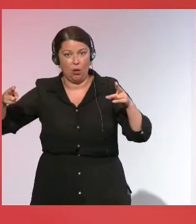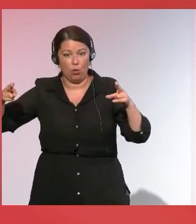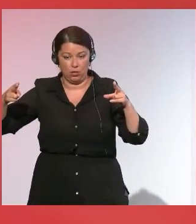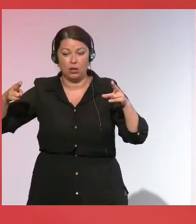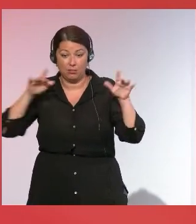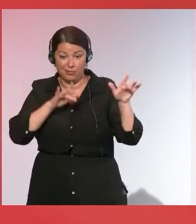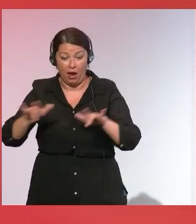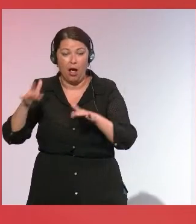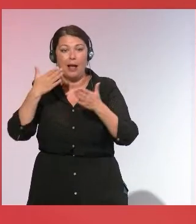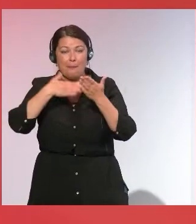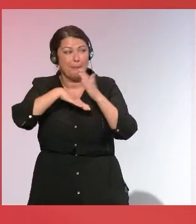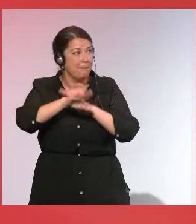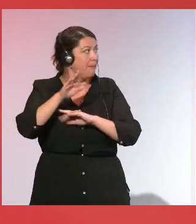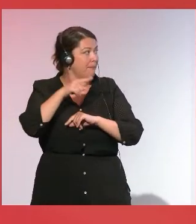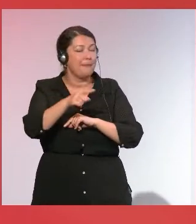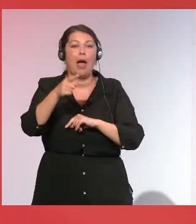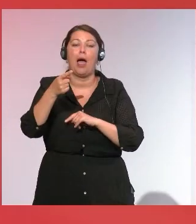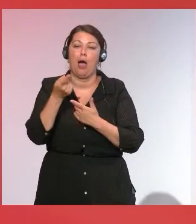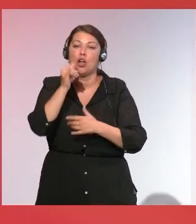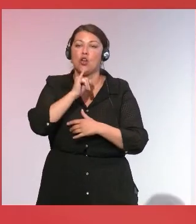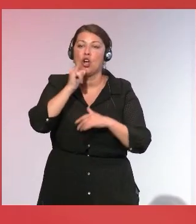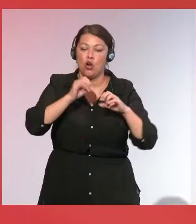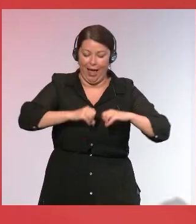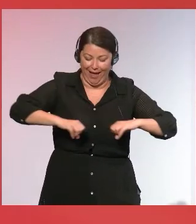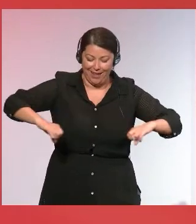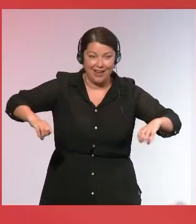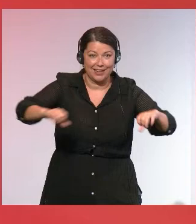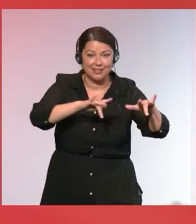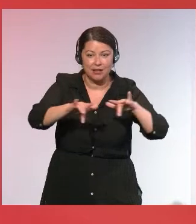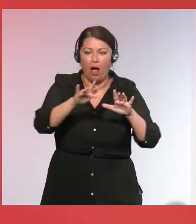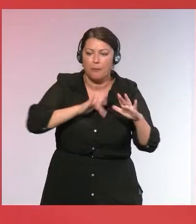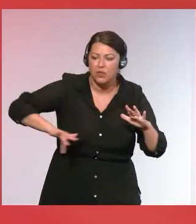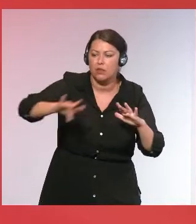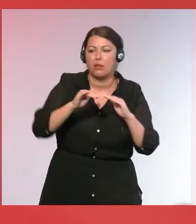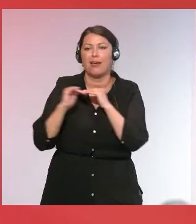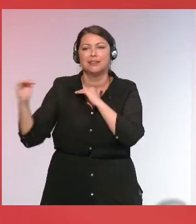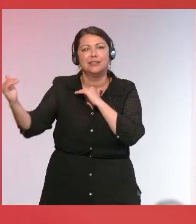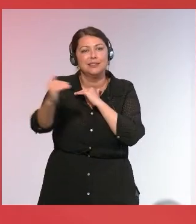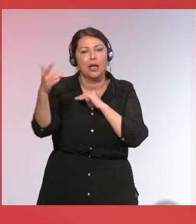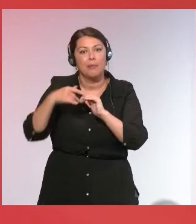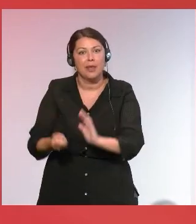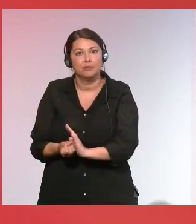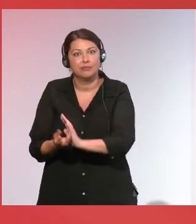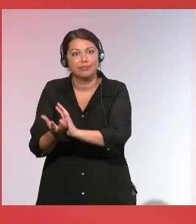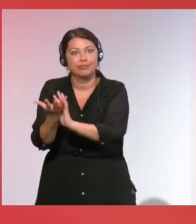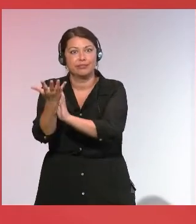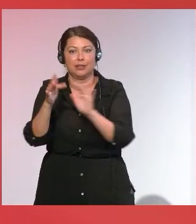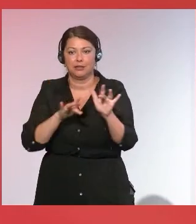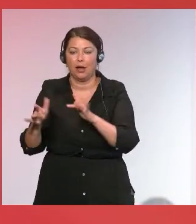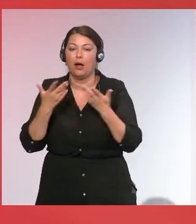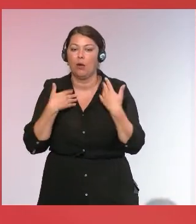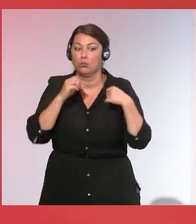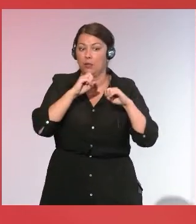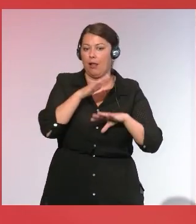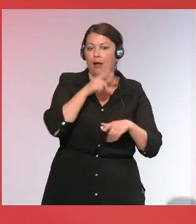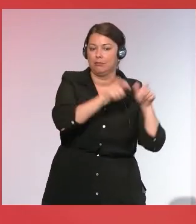ponds. And if people go swimming, which people like to do, of course, on a hot summer day, you're more likely to get skin complaints,